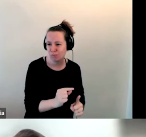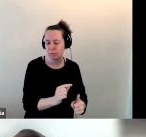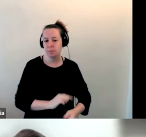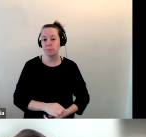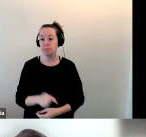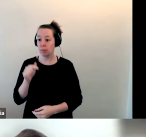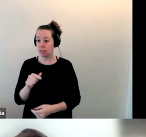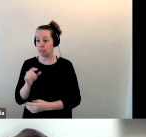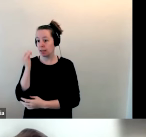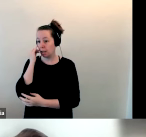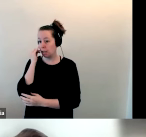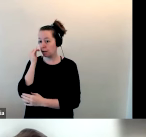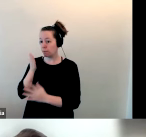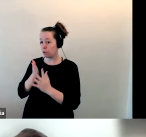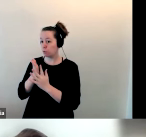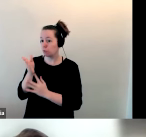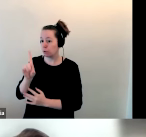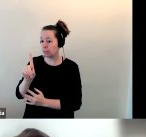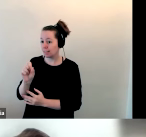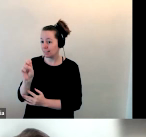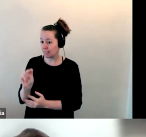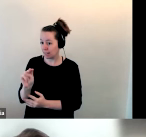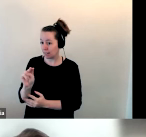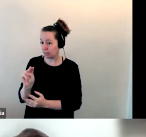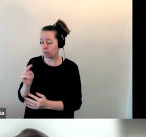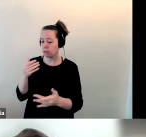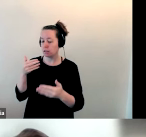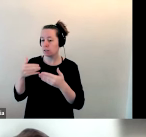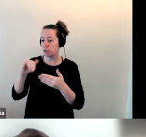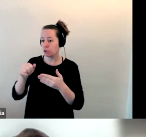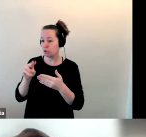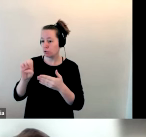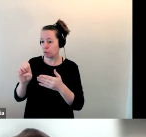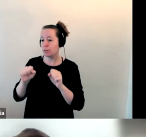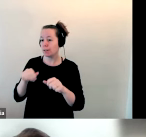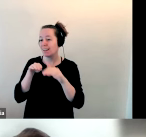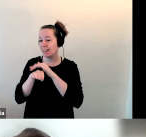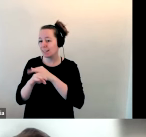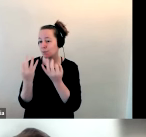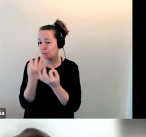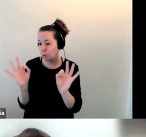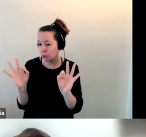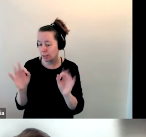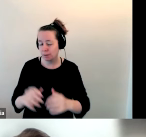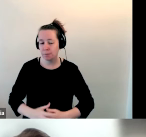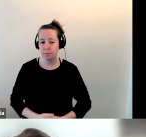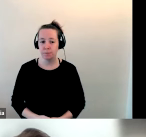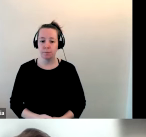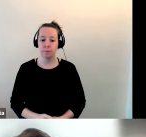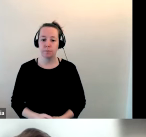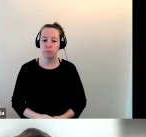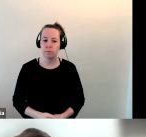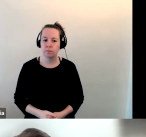through discoverability up until June. And the other nice thing about Lumina is that when you're taking the assessment, it's done